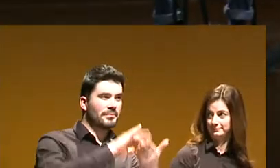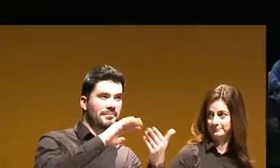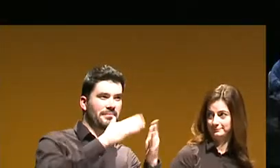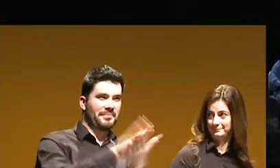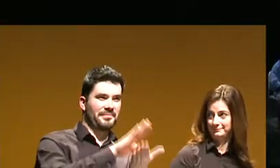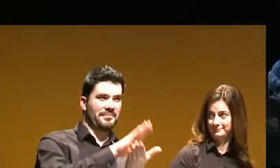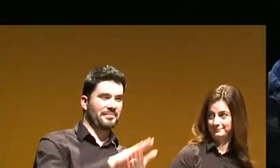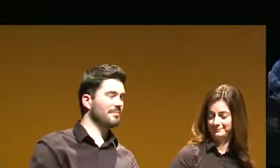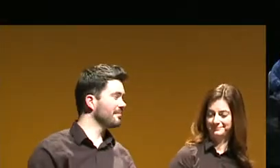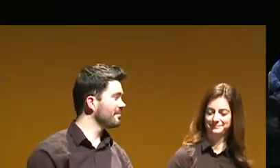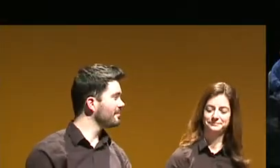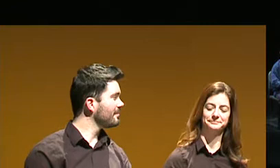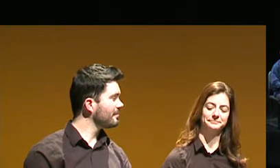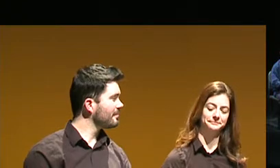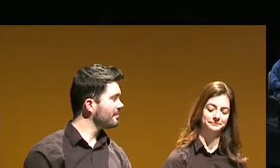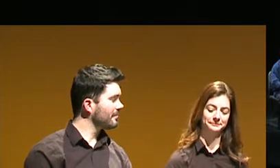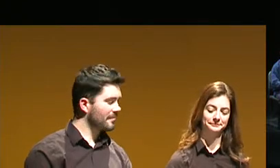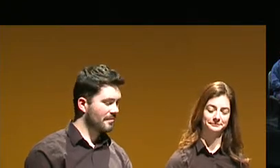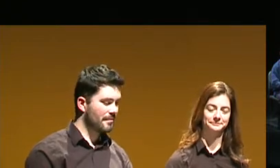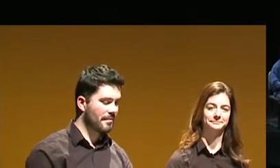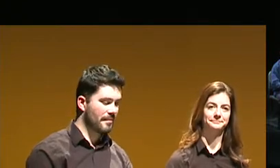City!